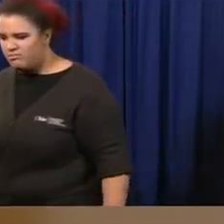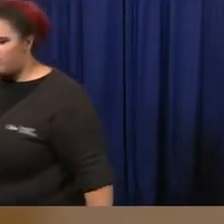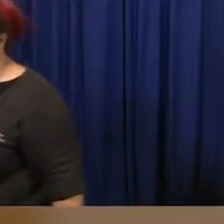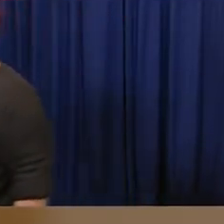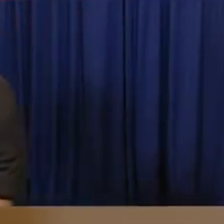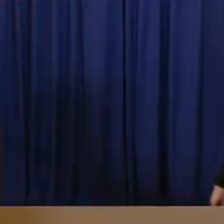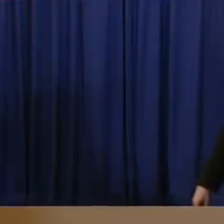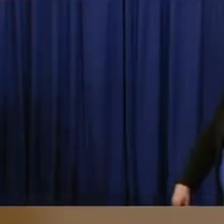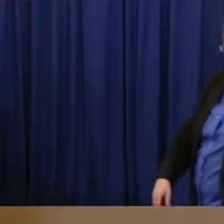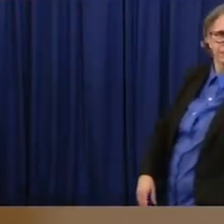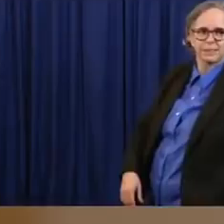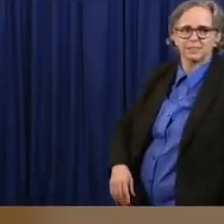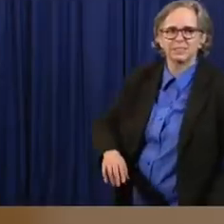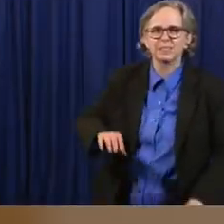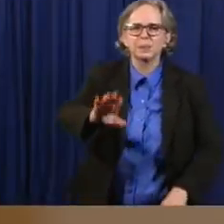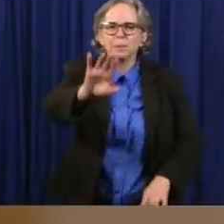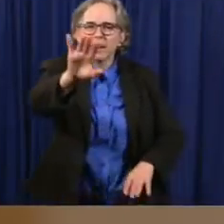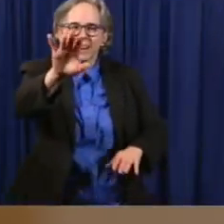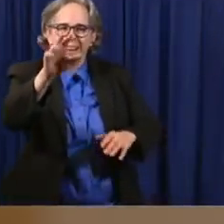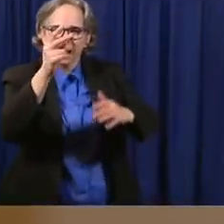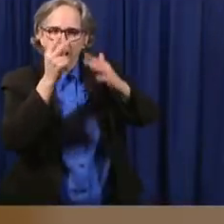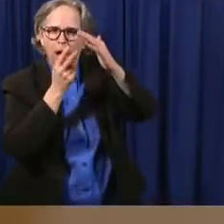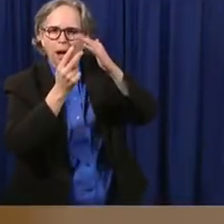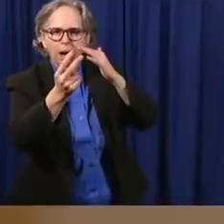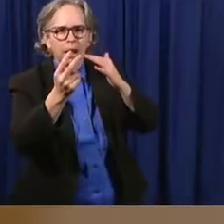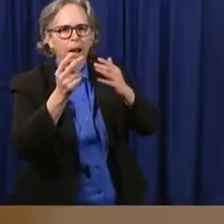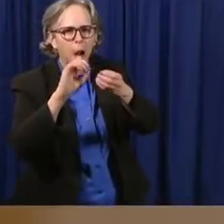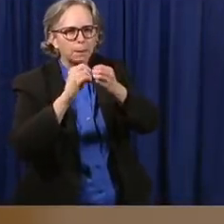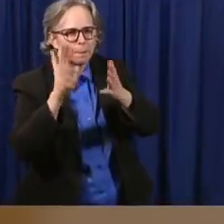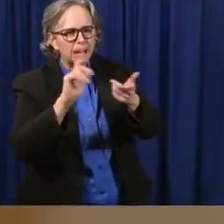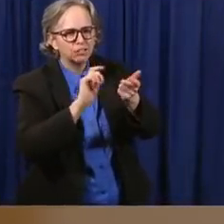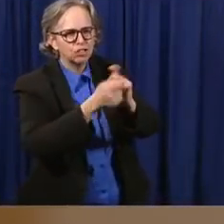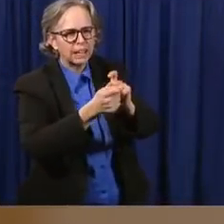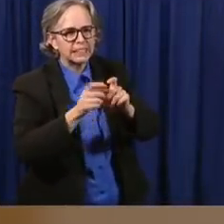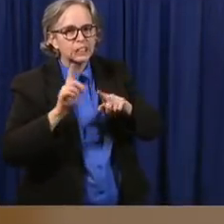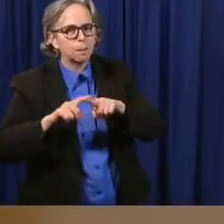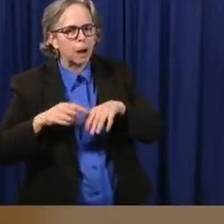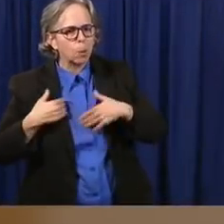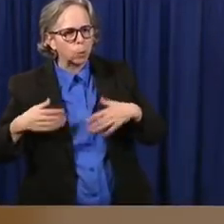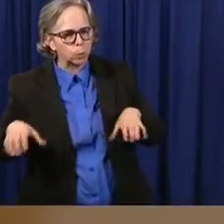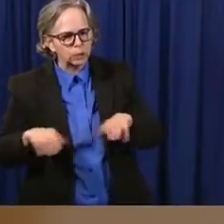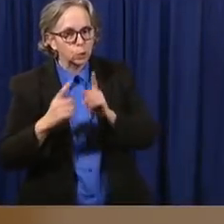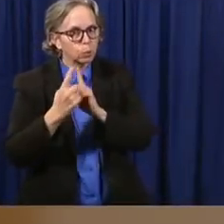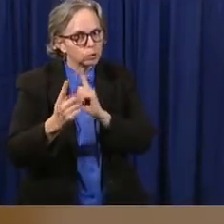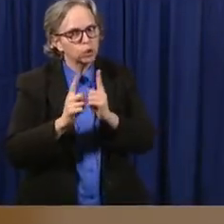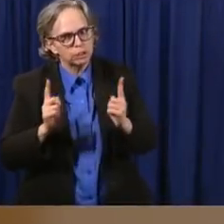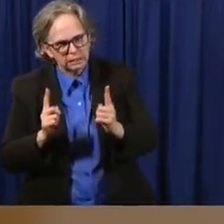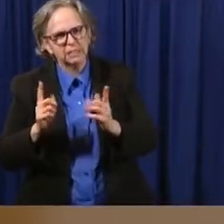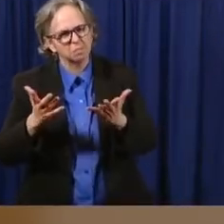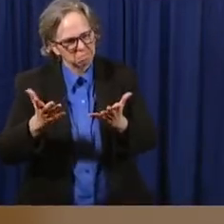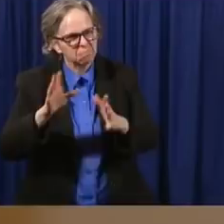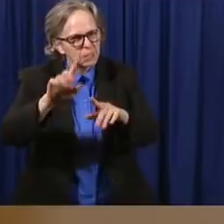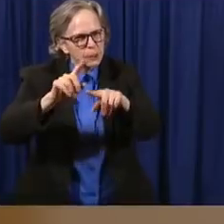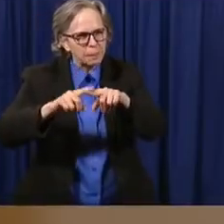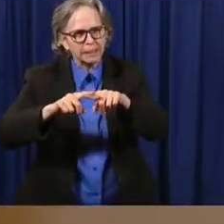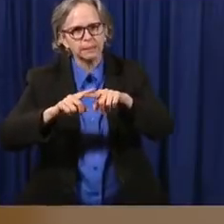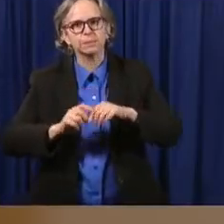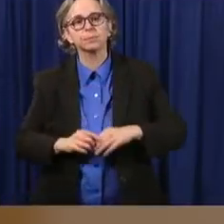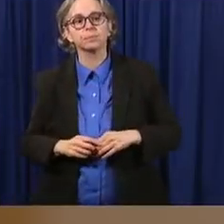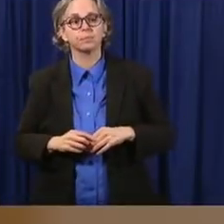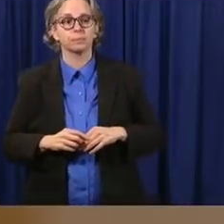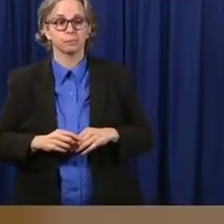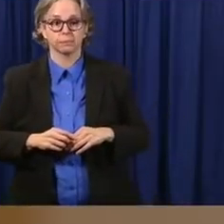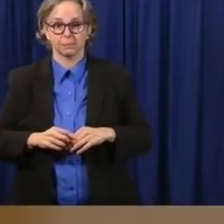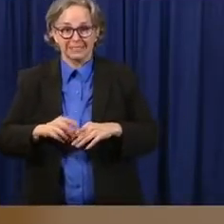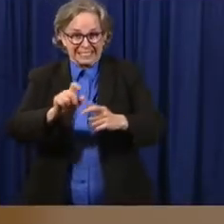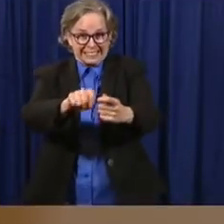doing our social distancing and how rapidly this virus is spreading. So it's not an exact point in